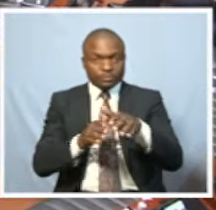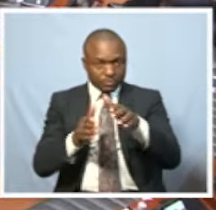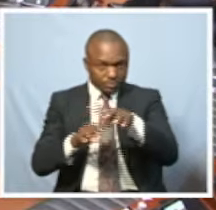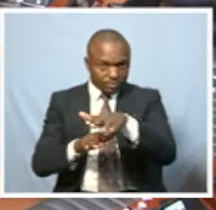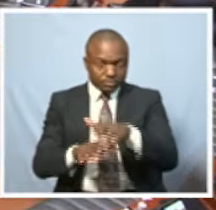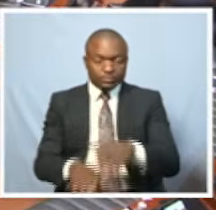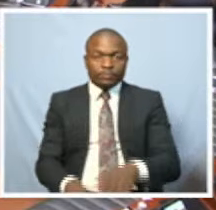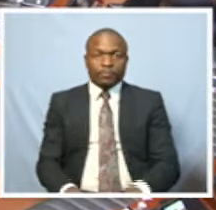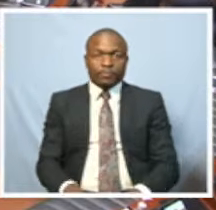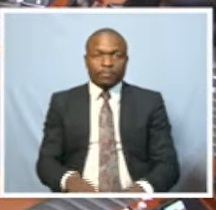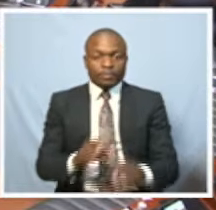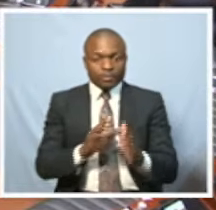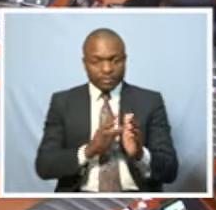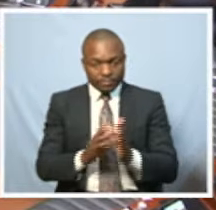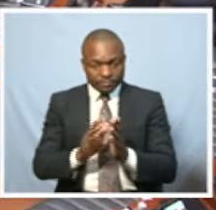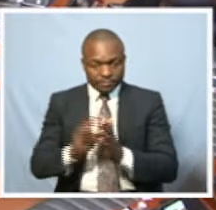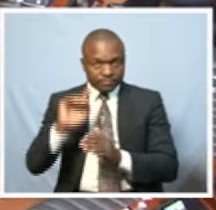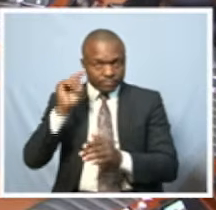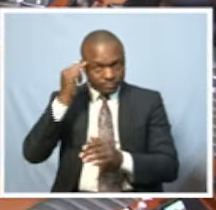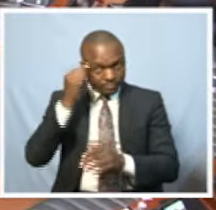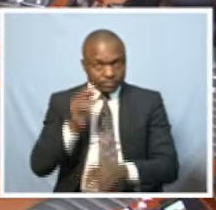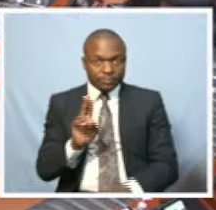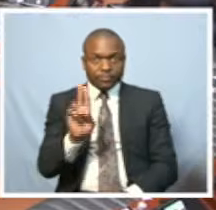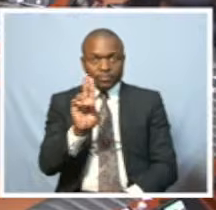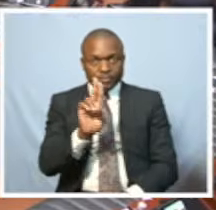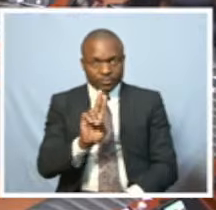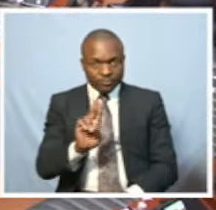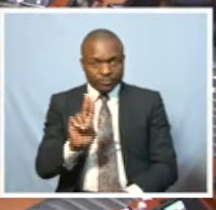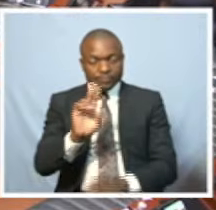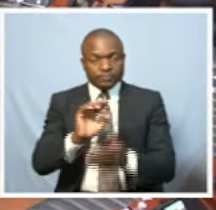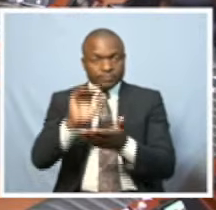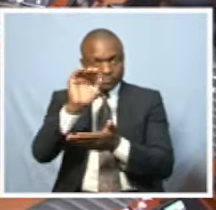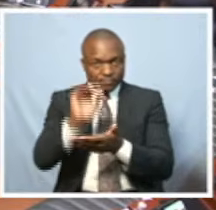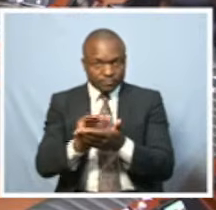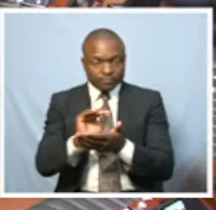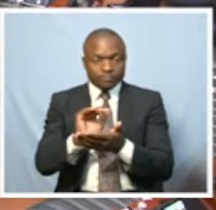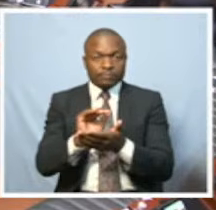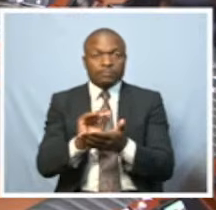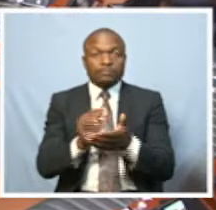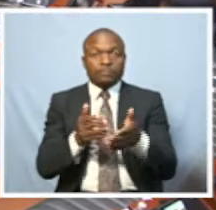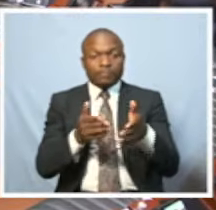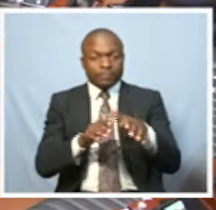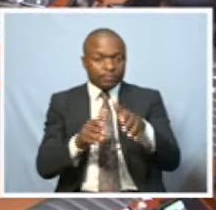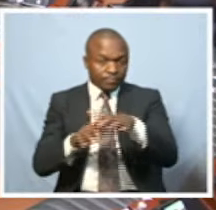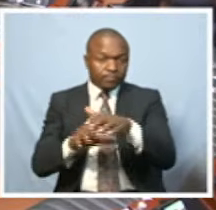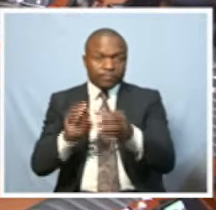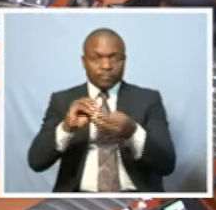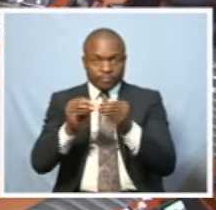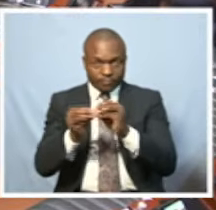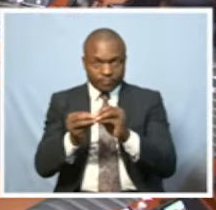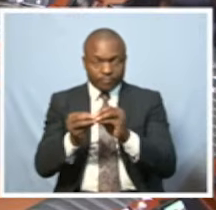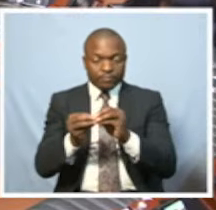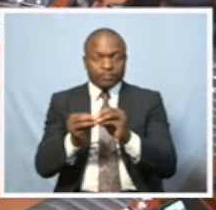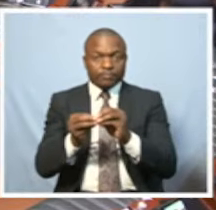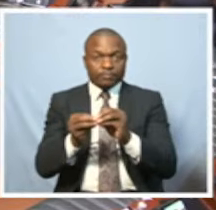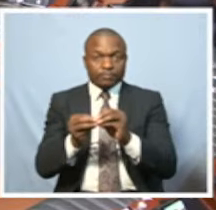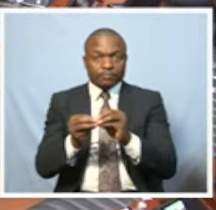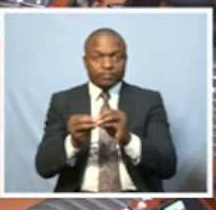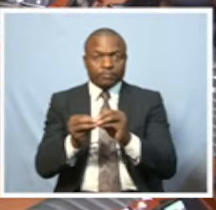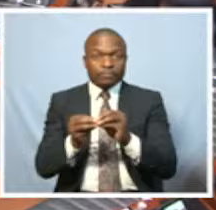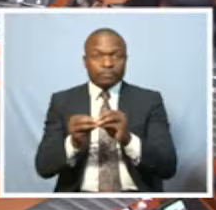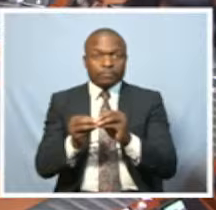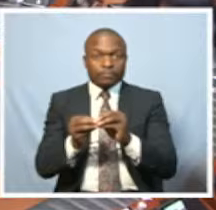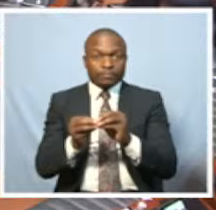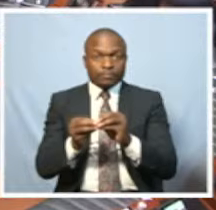were and the measures the government was taking to reduce the mortality rates mentioned above. That's